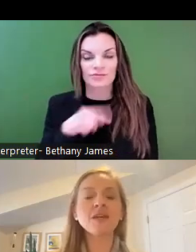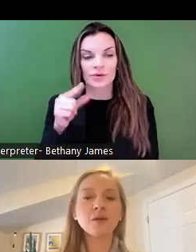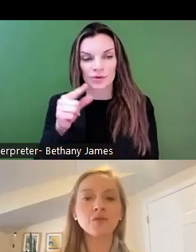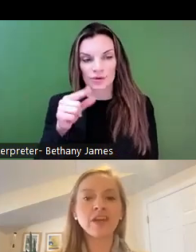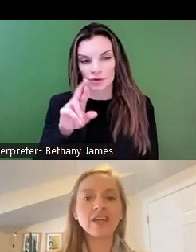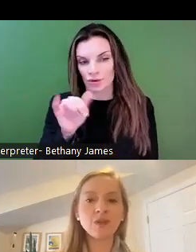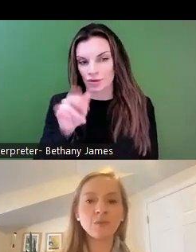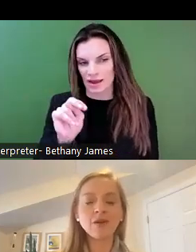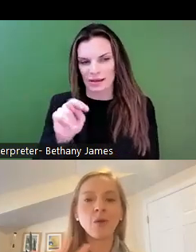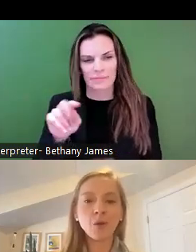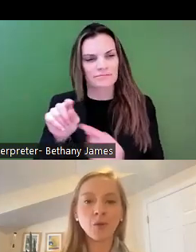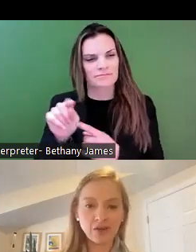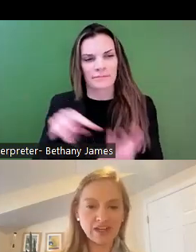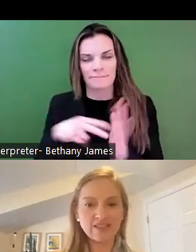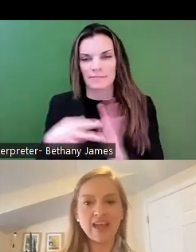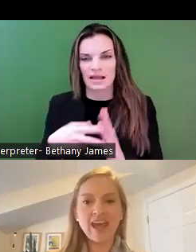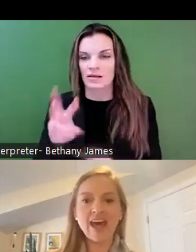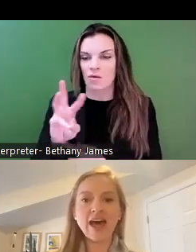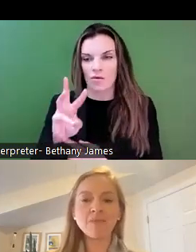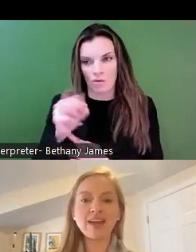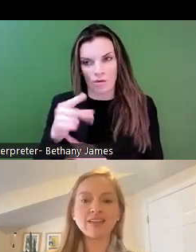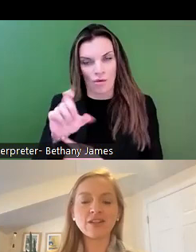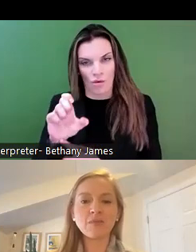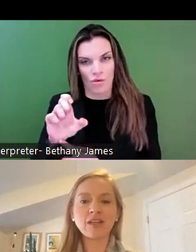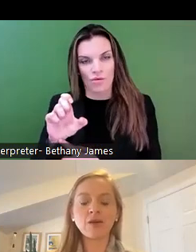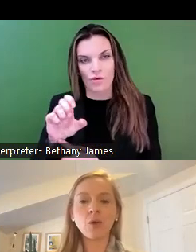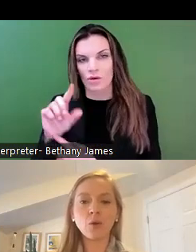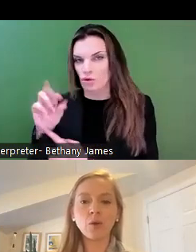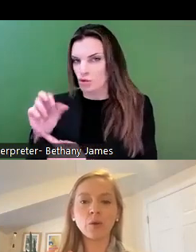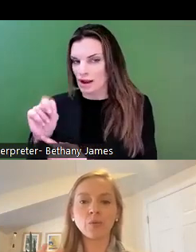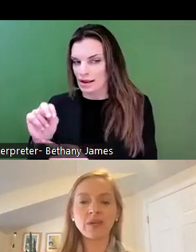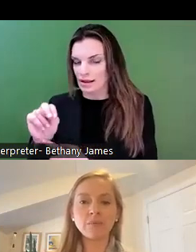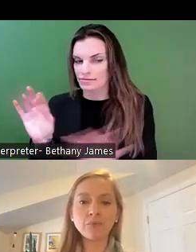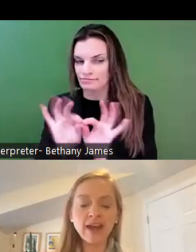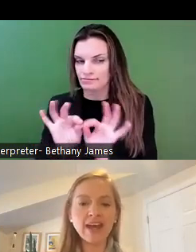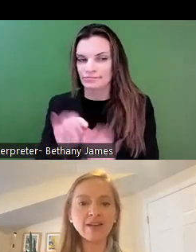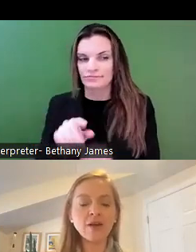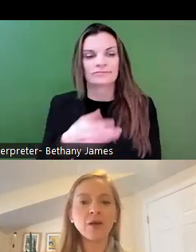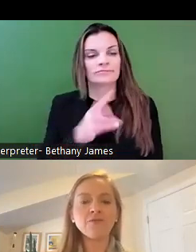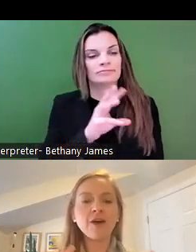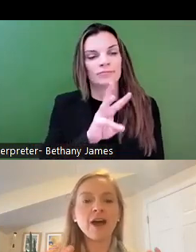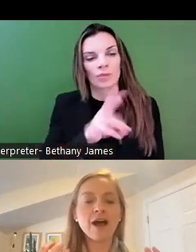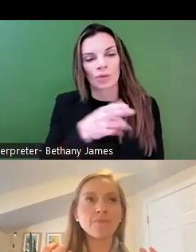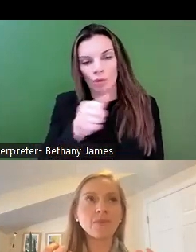we say grains, we mean whole grains. That's going to be like whole wheat bread,